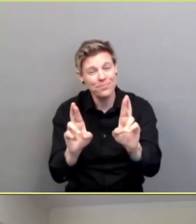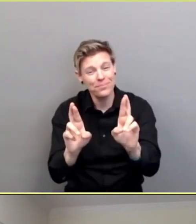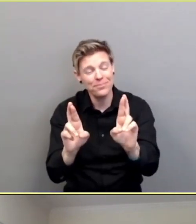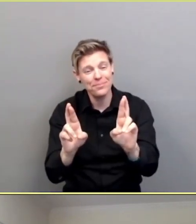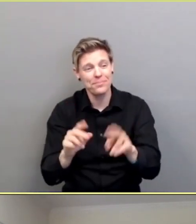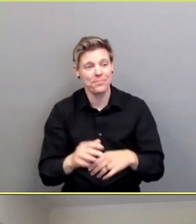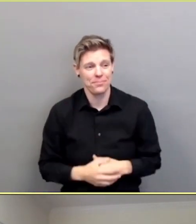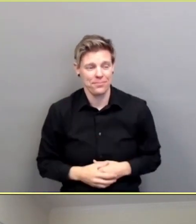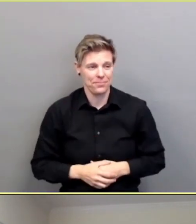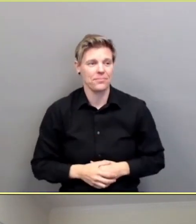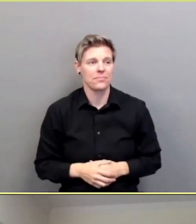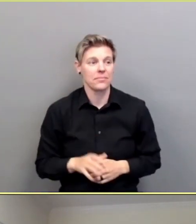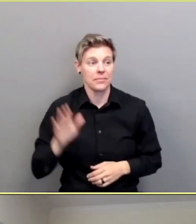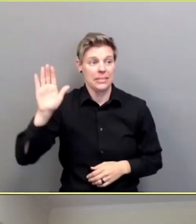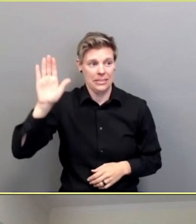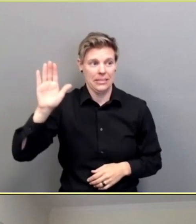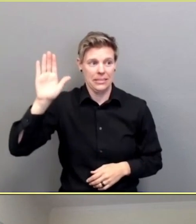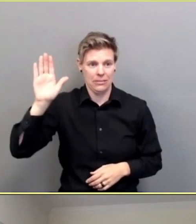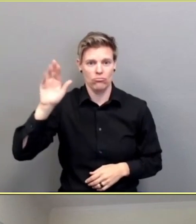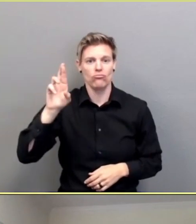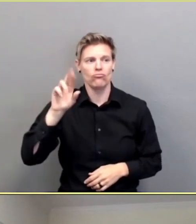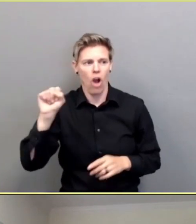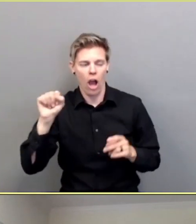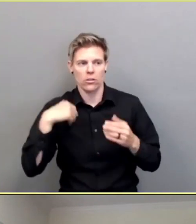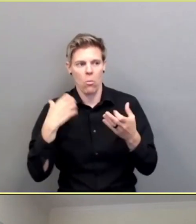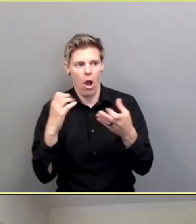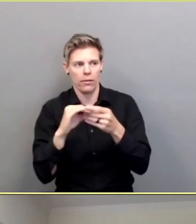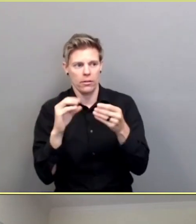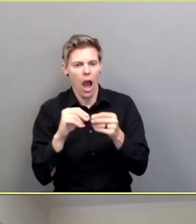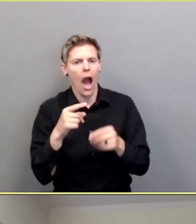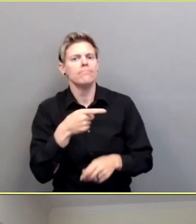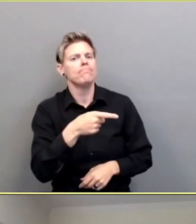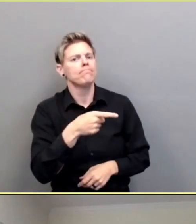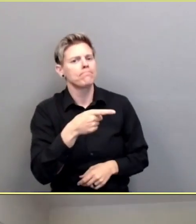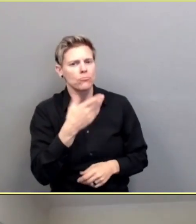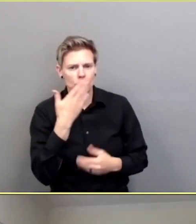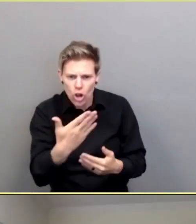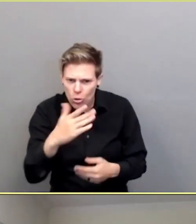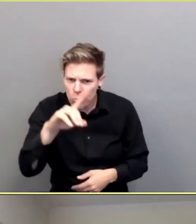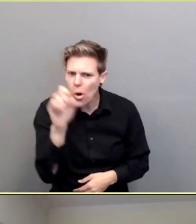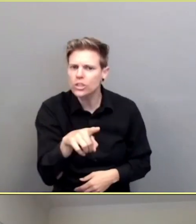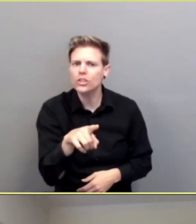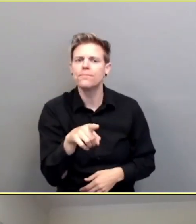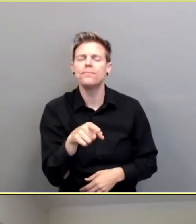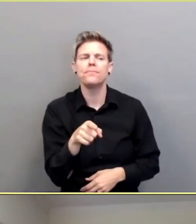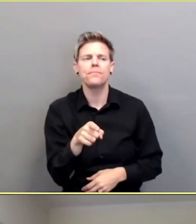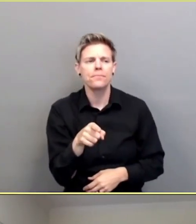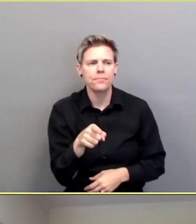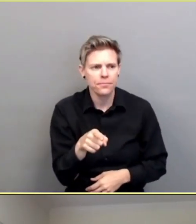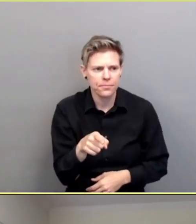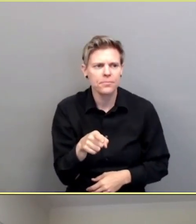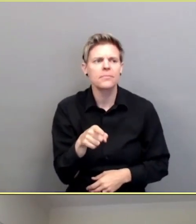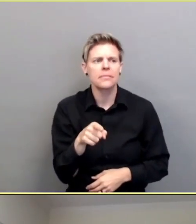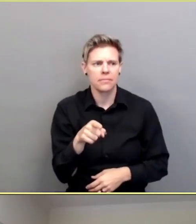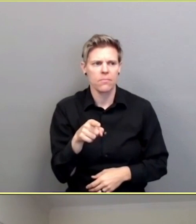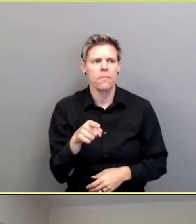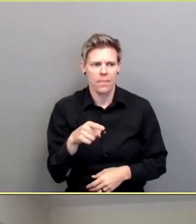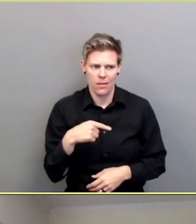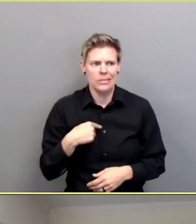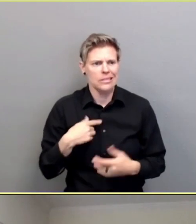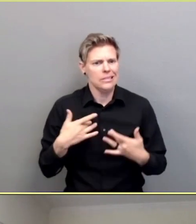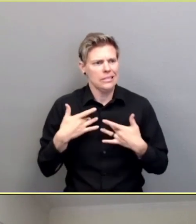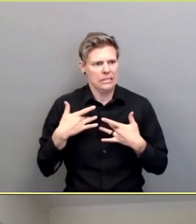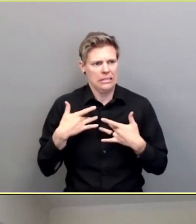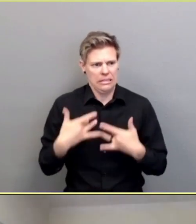excellent question, and thank you for asking it, because typically we do a cumulative report on Monday, and